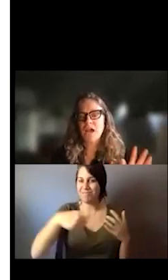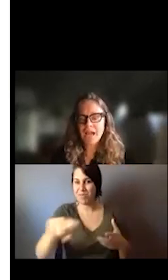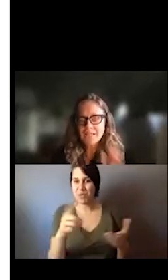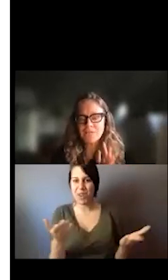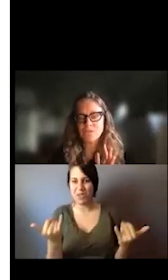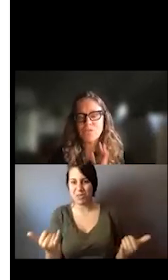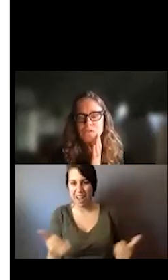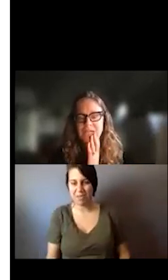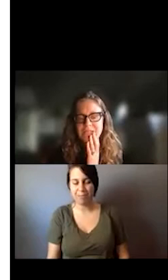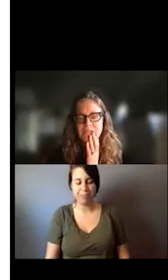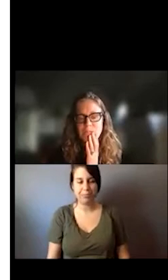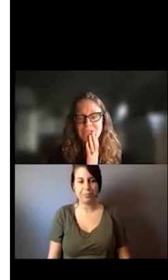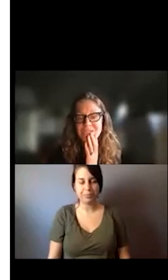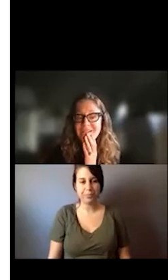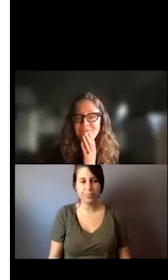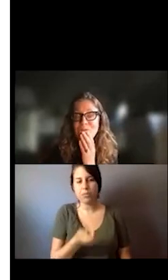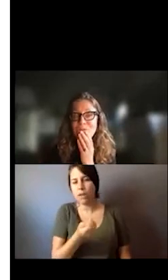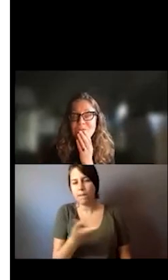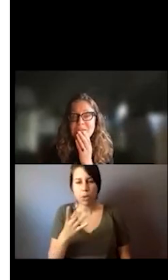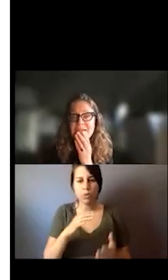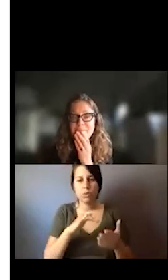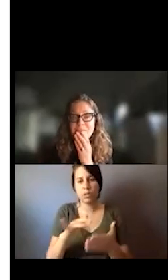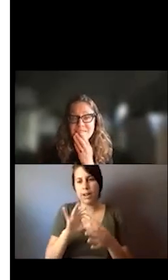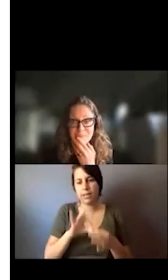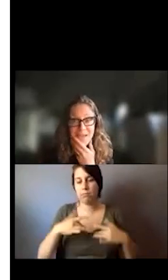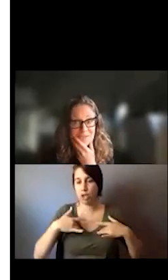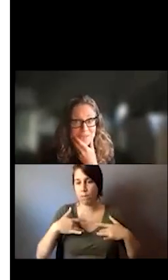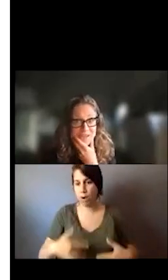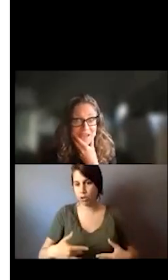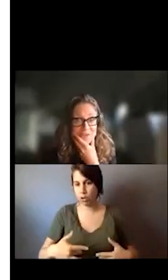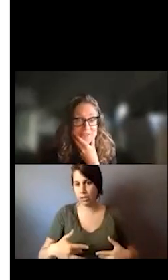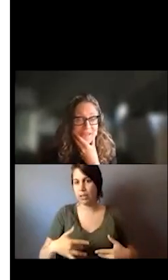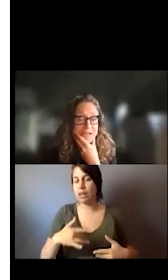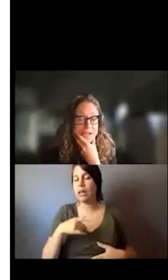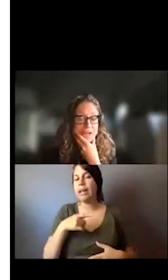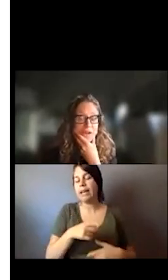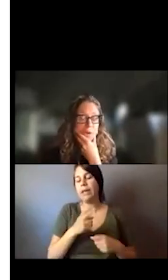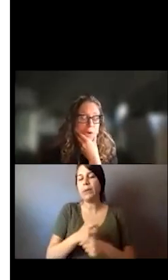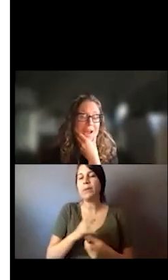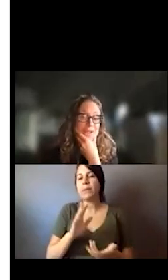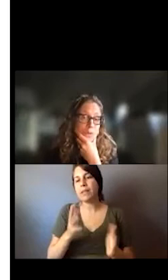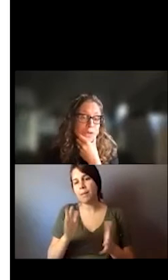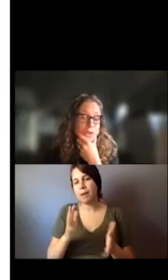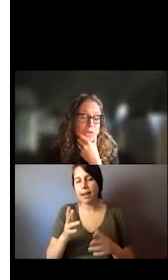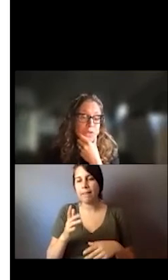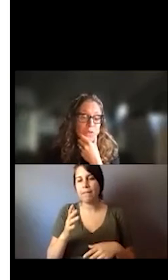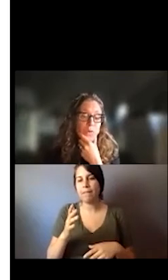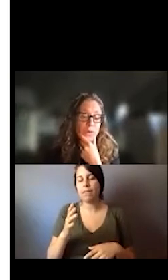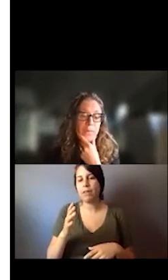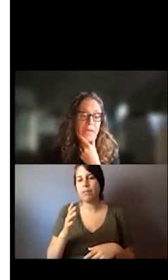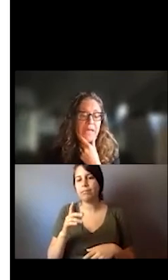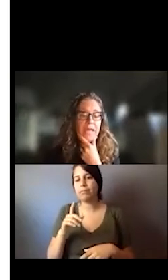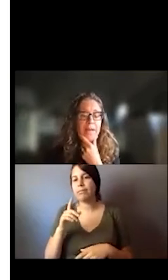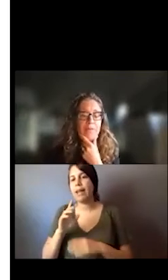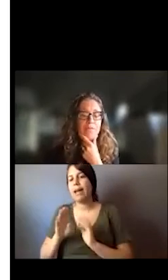to highlight those few studies on depression that have used some kind of a synthetic or actual